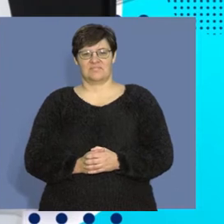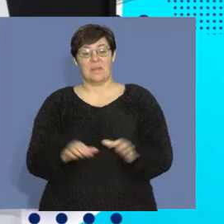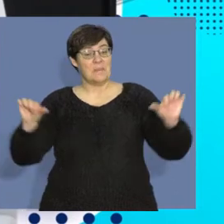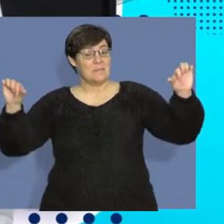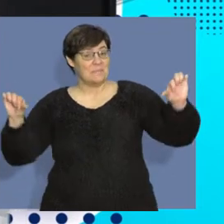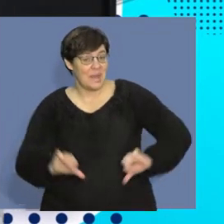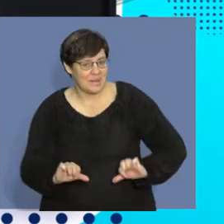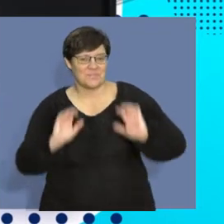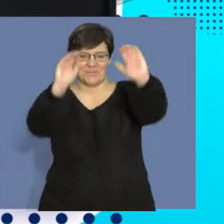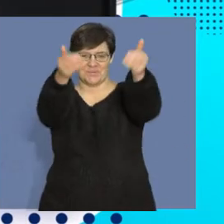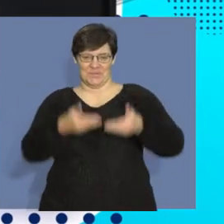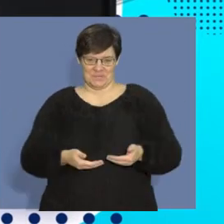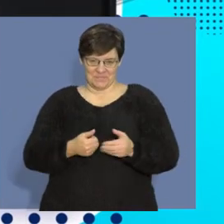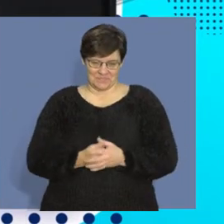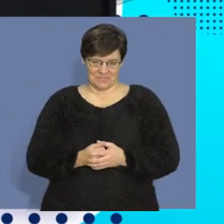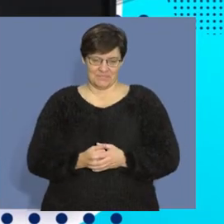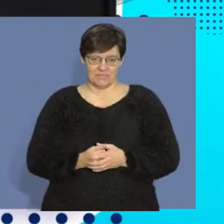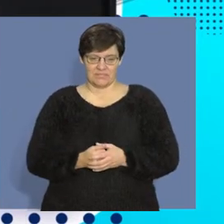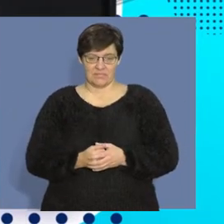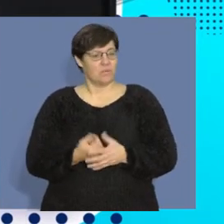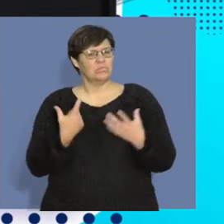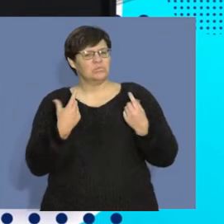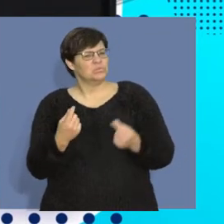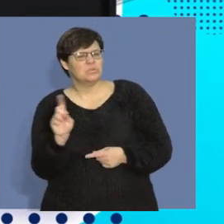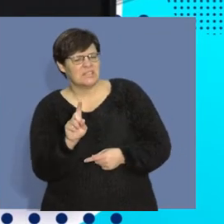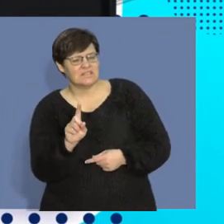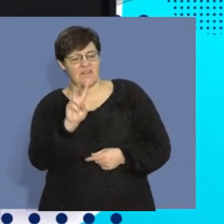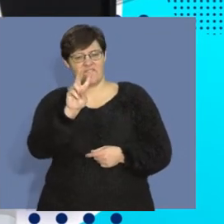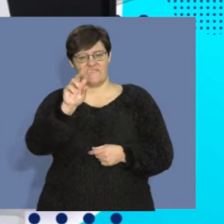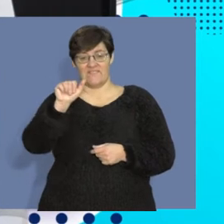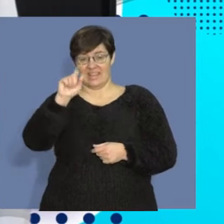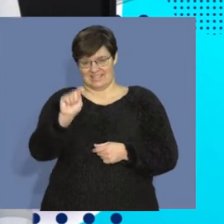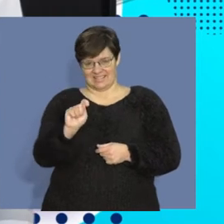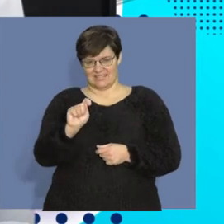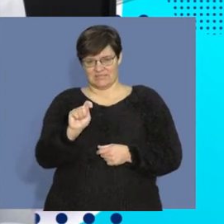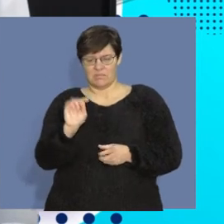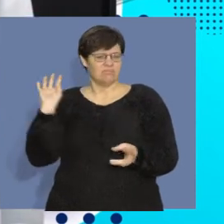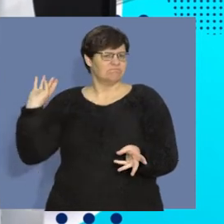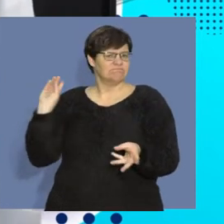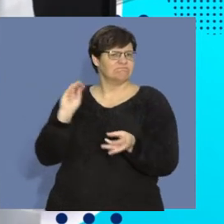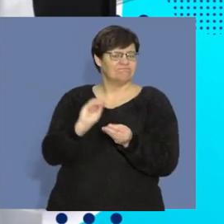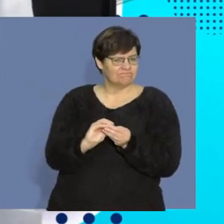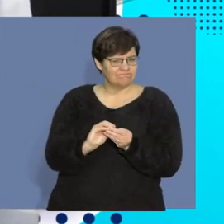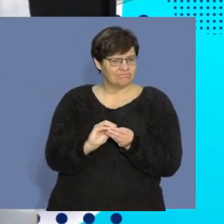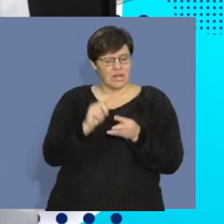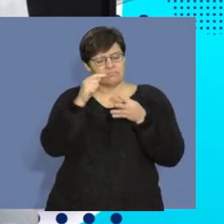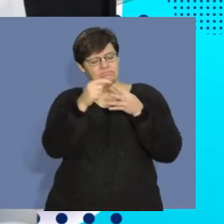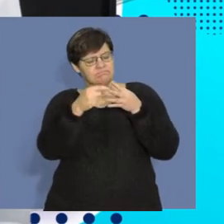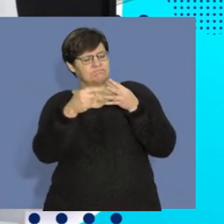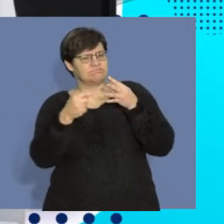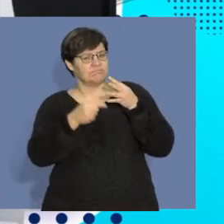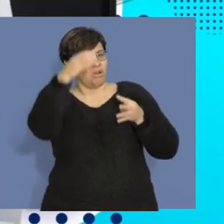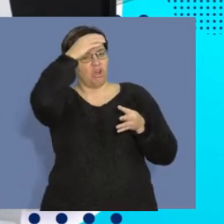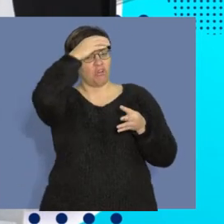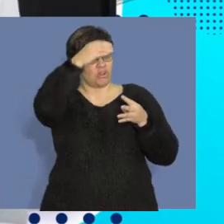Welcome back, accounting boffins. Remember, we're busy with VAT. Let's go do a quick recap on all the concepts that we